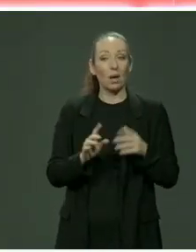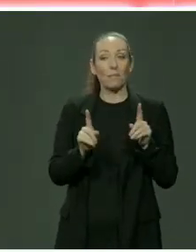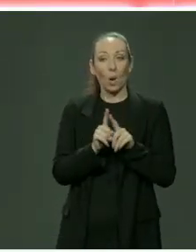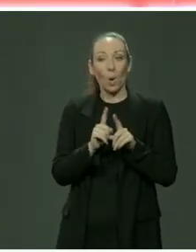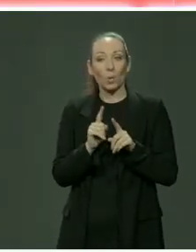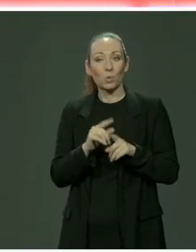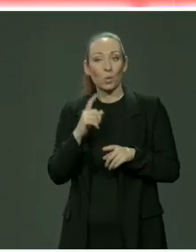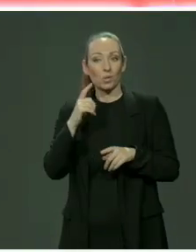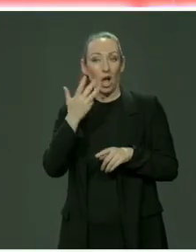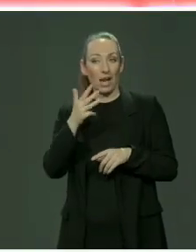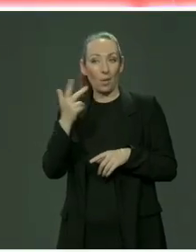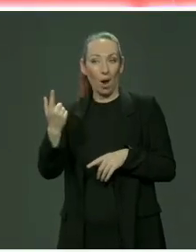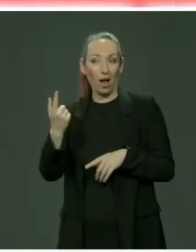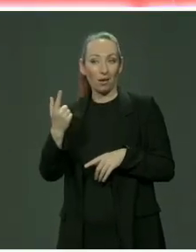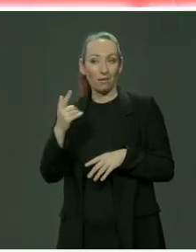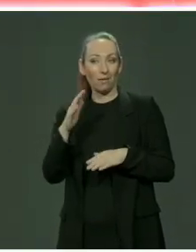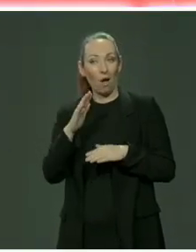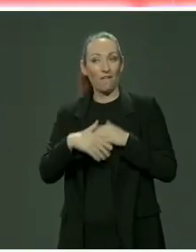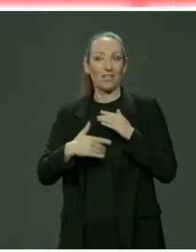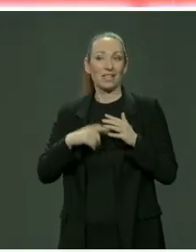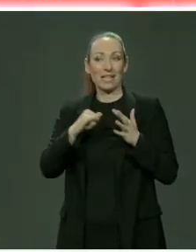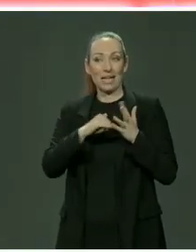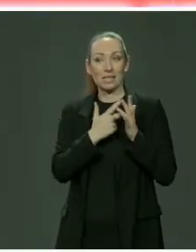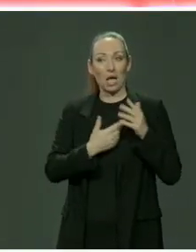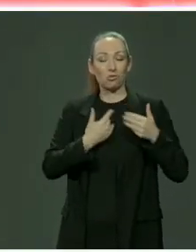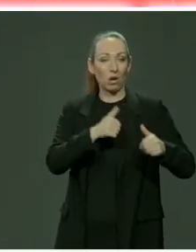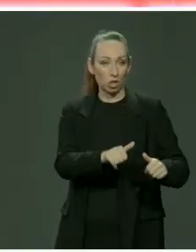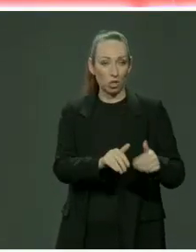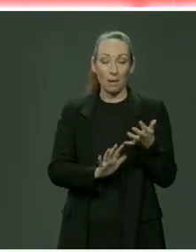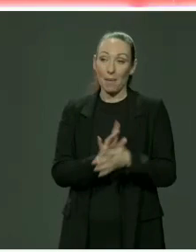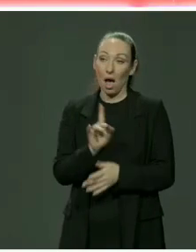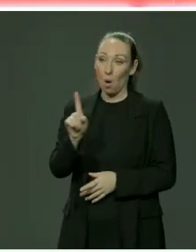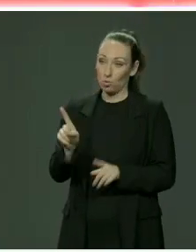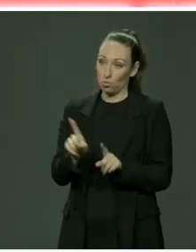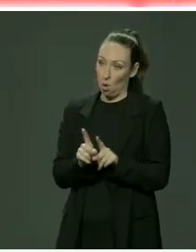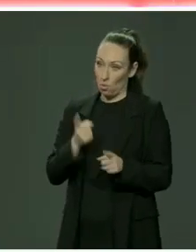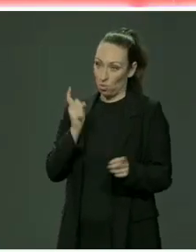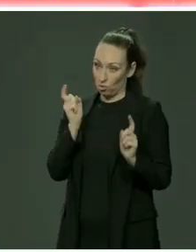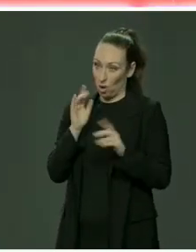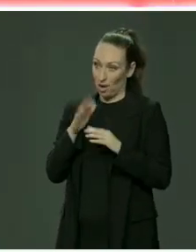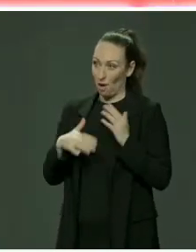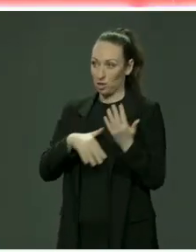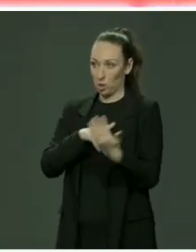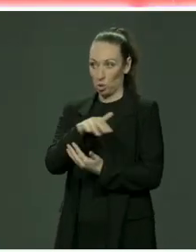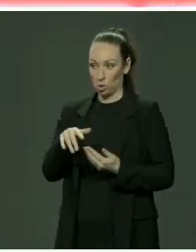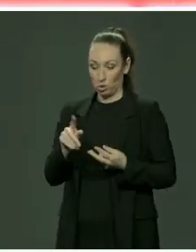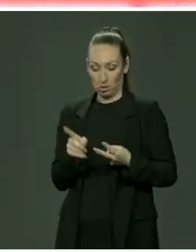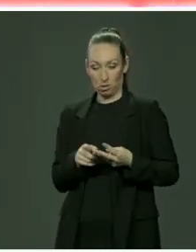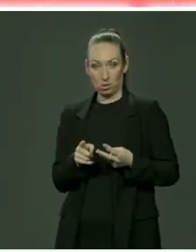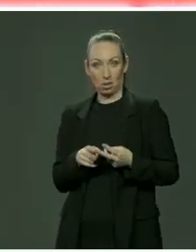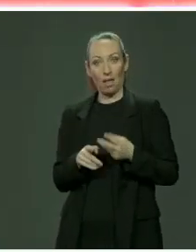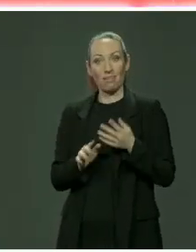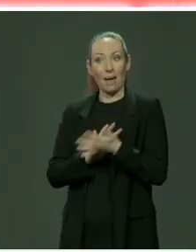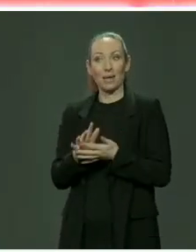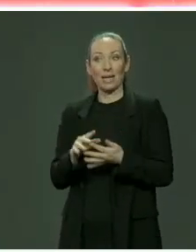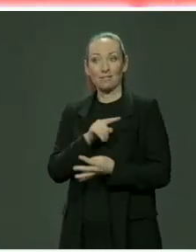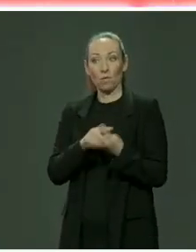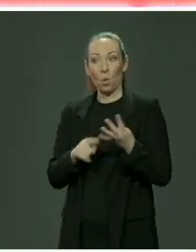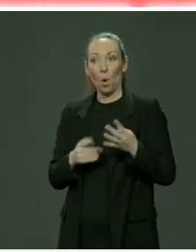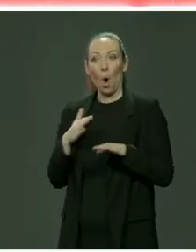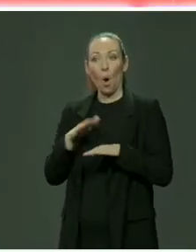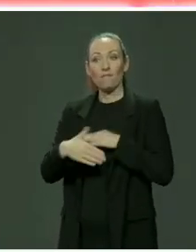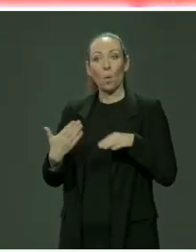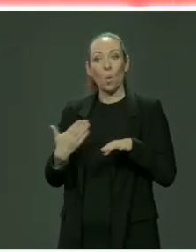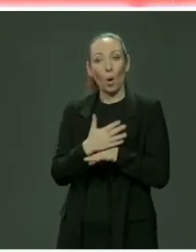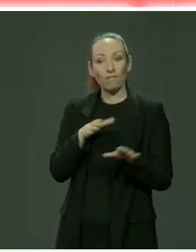91. The other concerning one is within social. Its 4 elements are workforce,